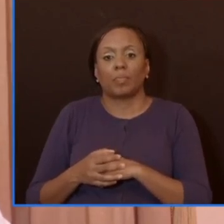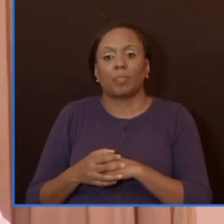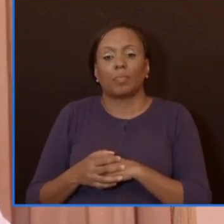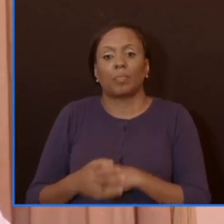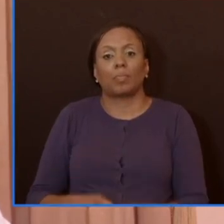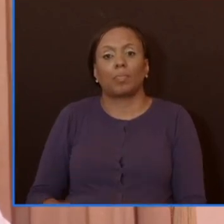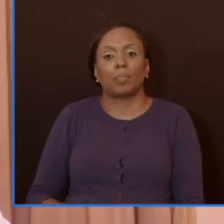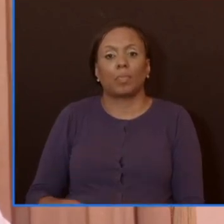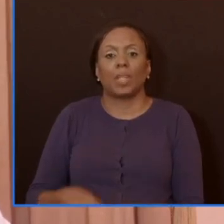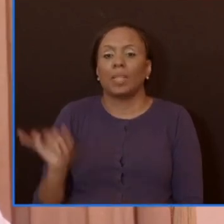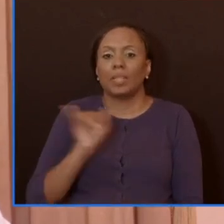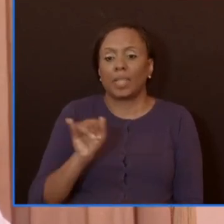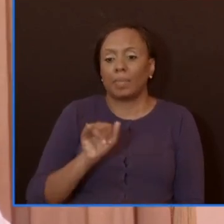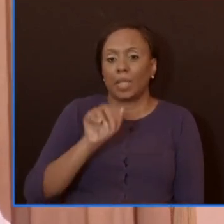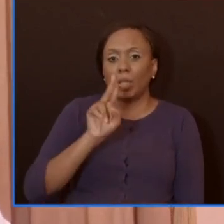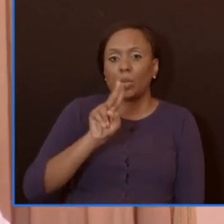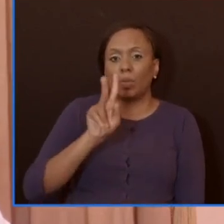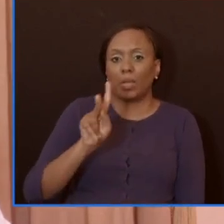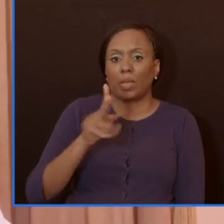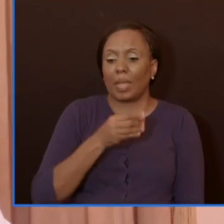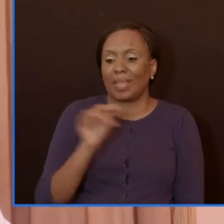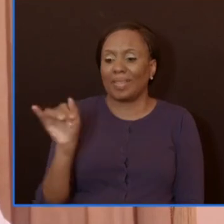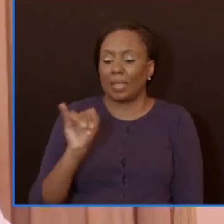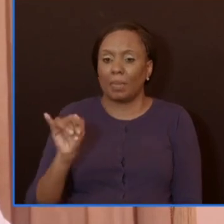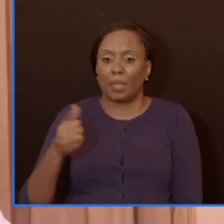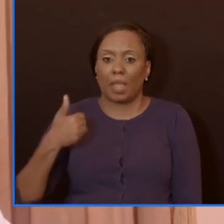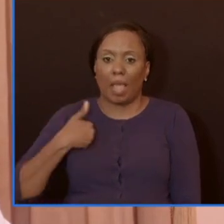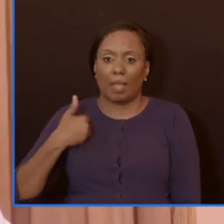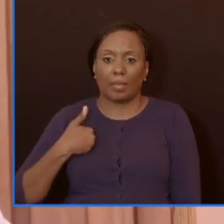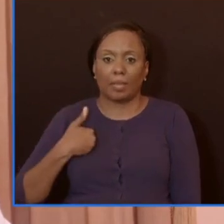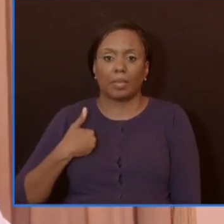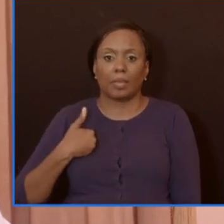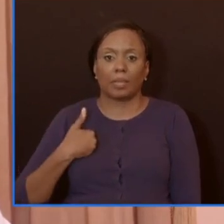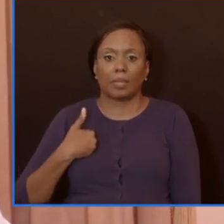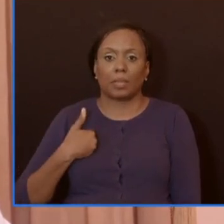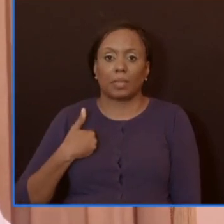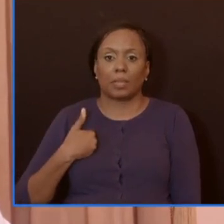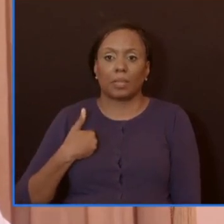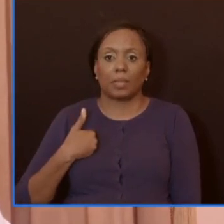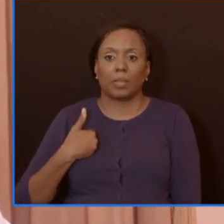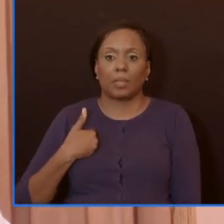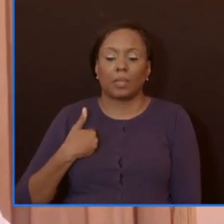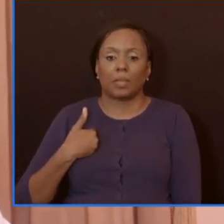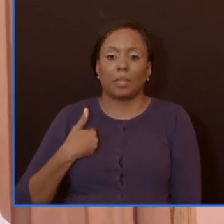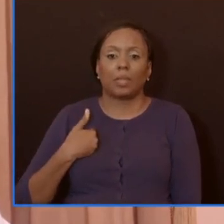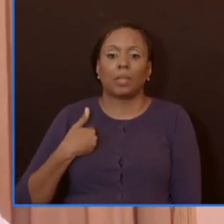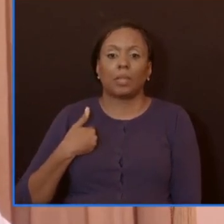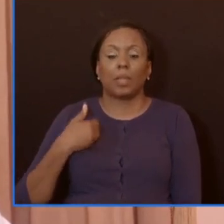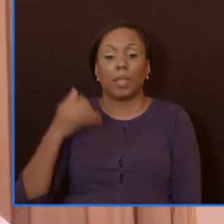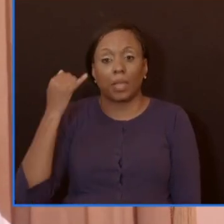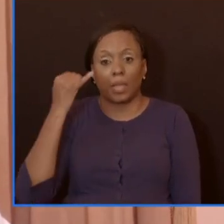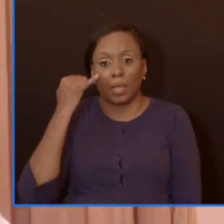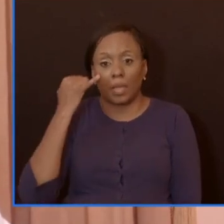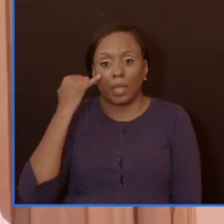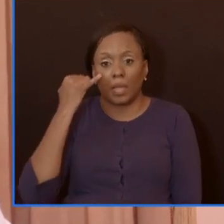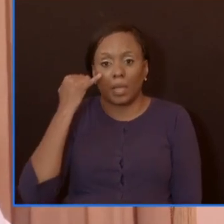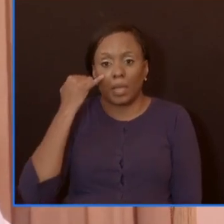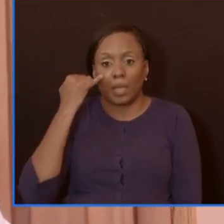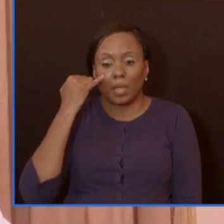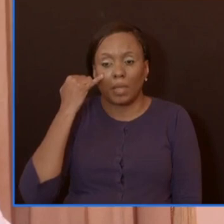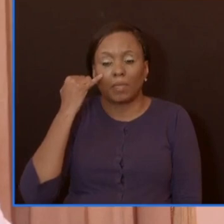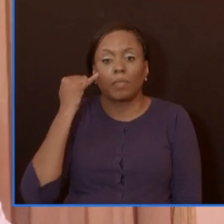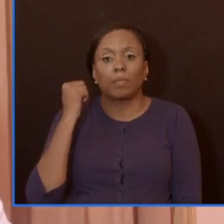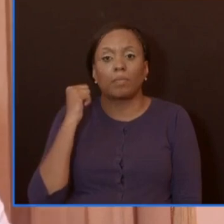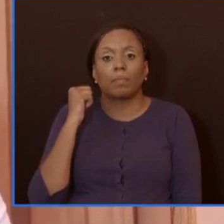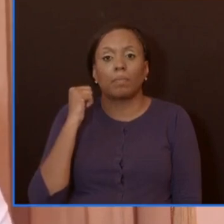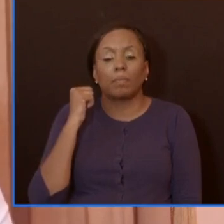UK and Canada, a directive that allows you to have a one-off payment so long as your family, your estate, so long